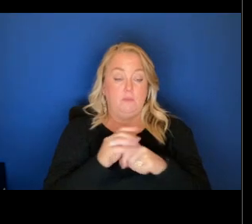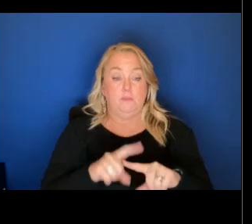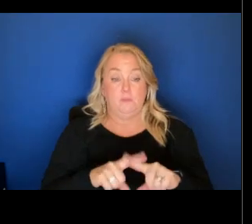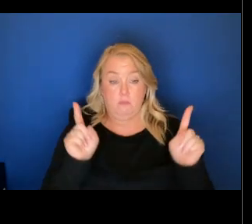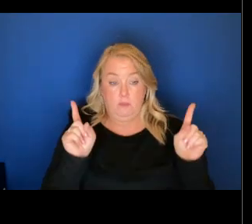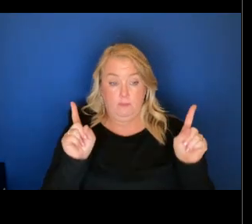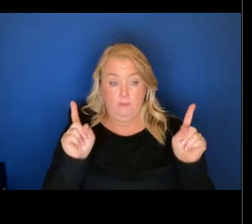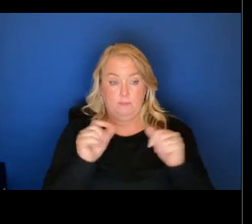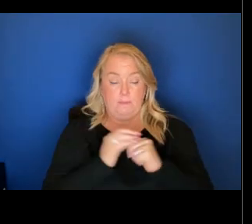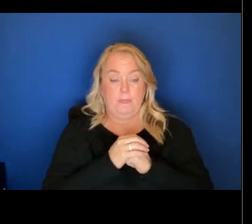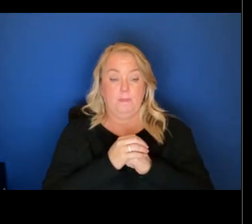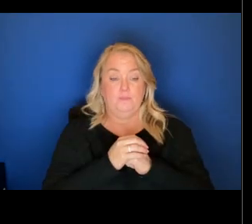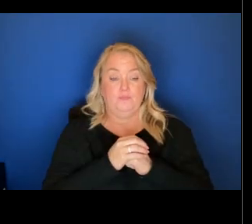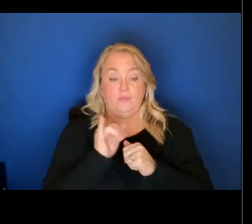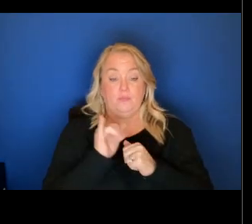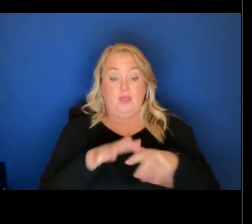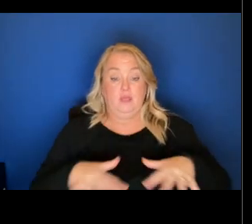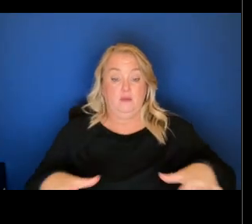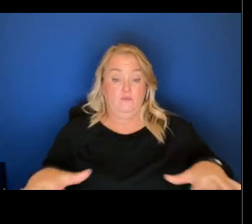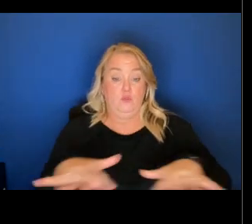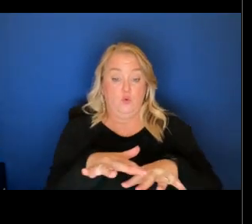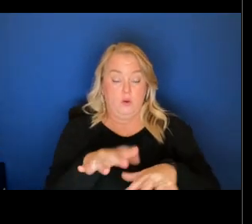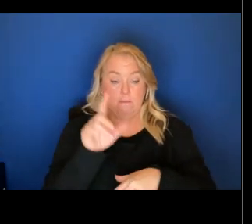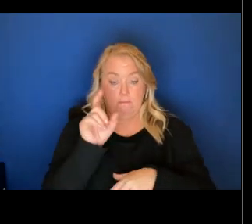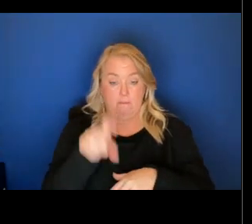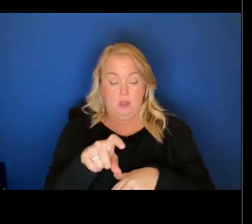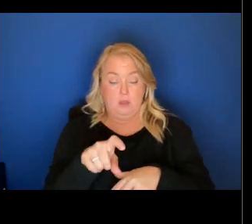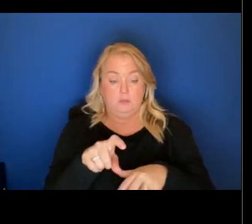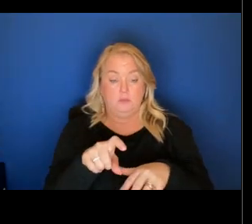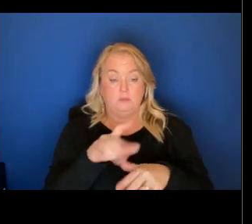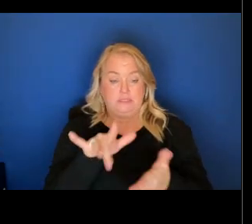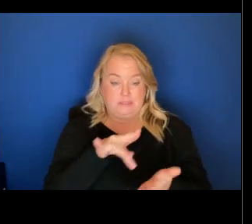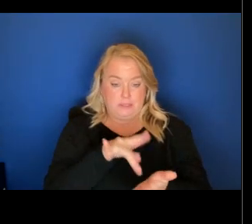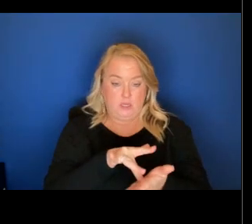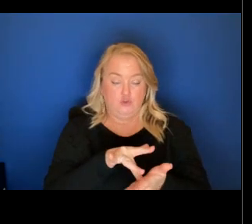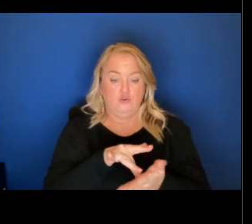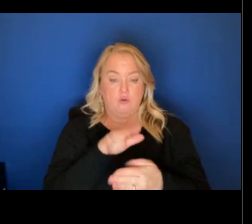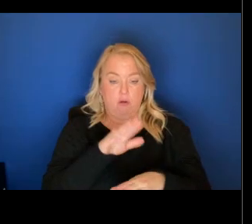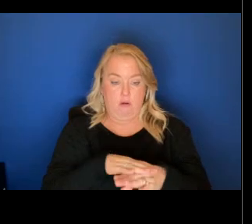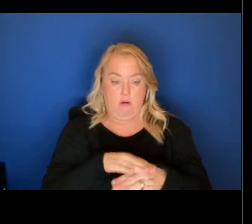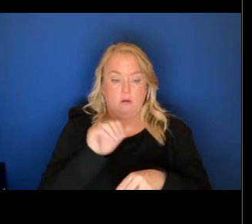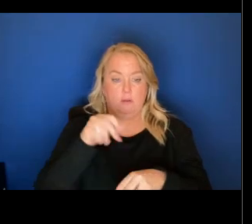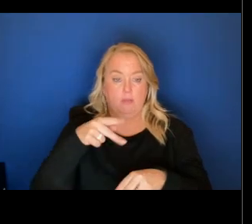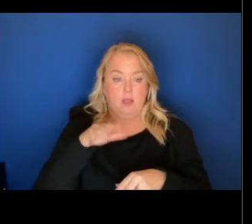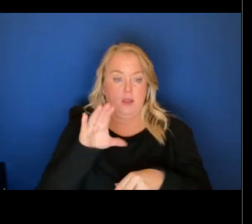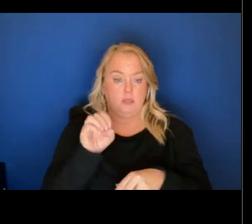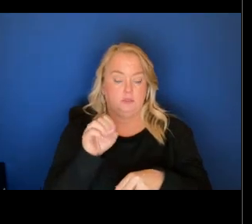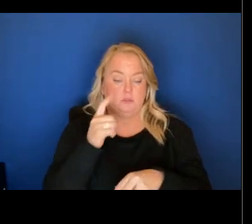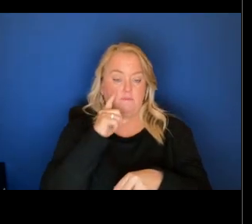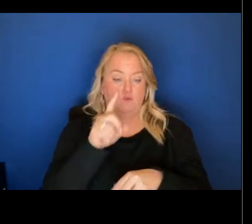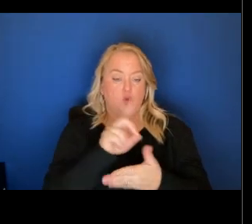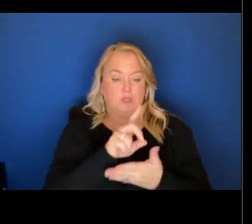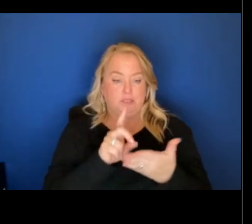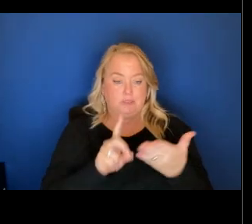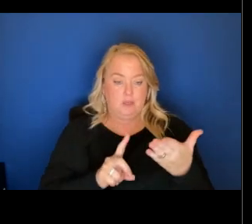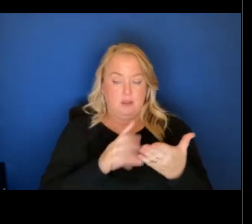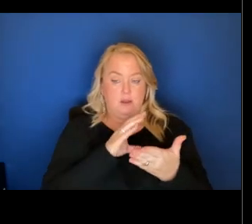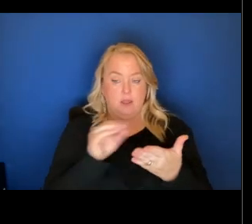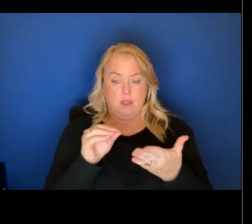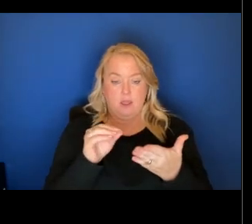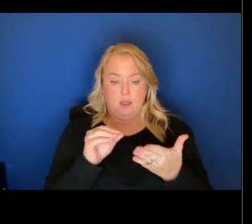However, the clear floor space must be centered on the appliance for design